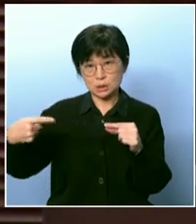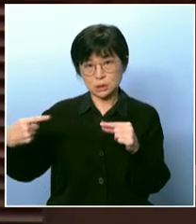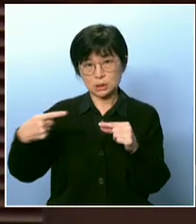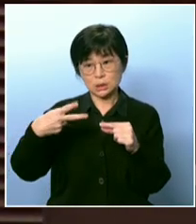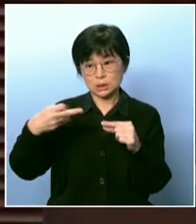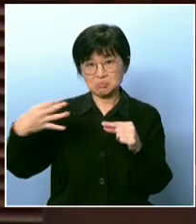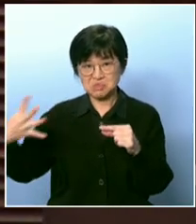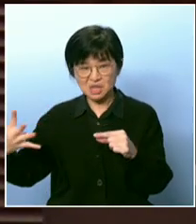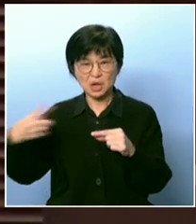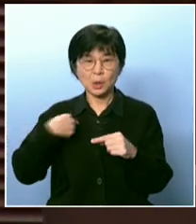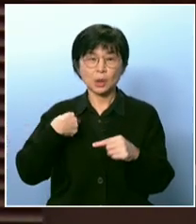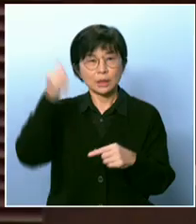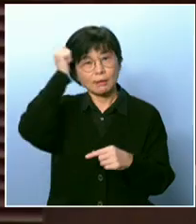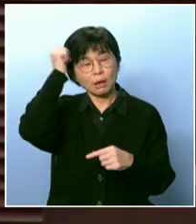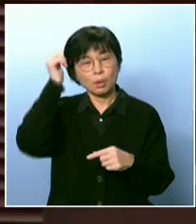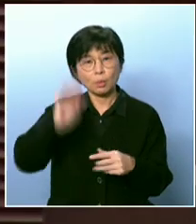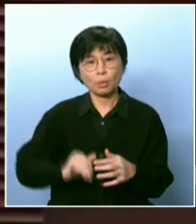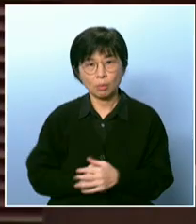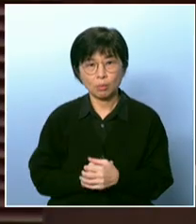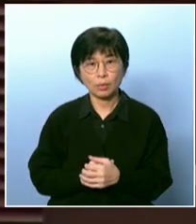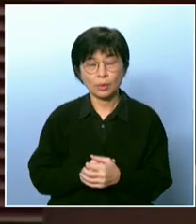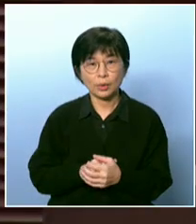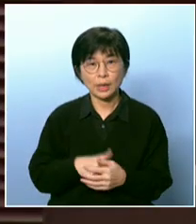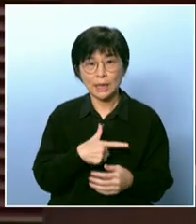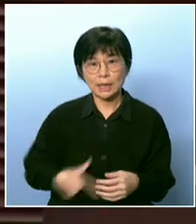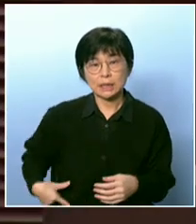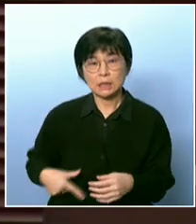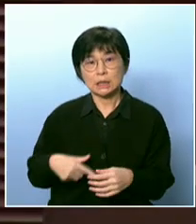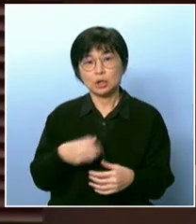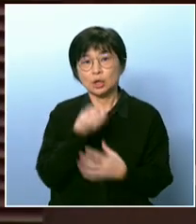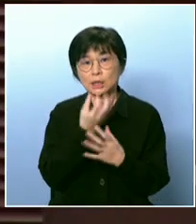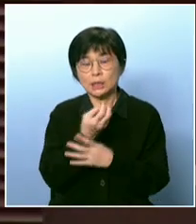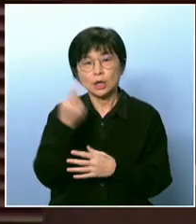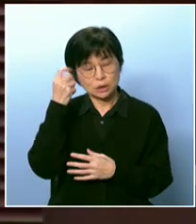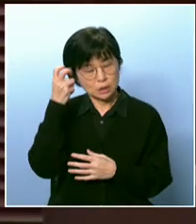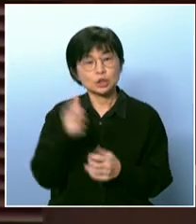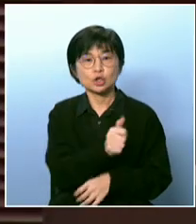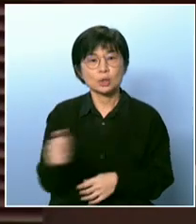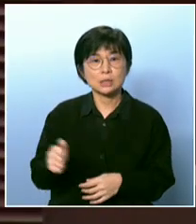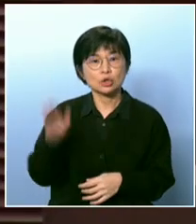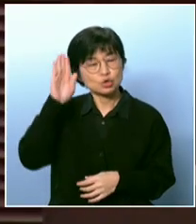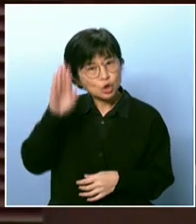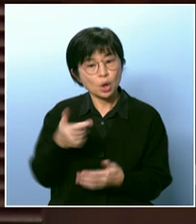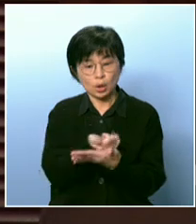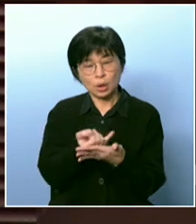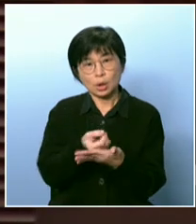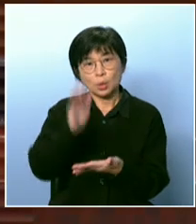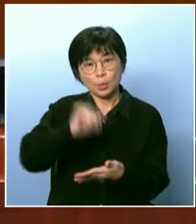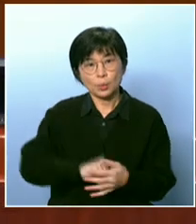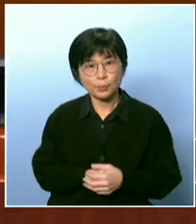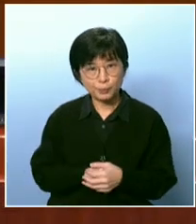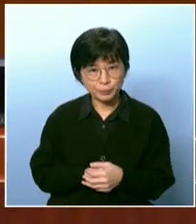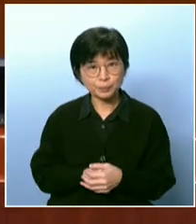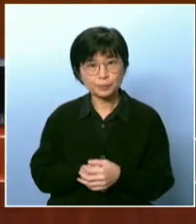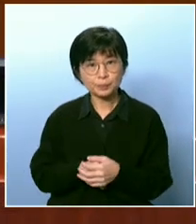who are younger under the Child Development Fund projects. As for the Strive and Rise program, we of course was older